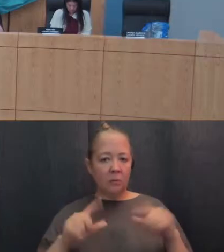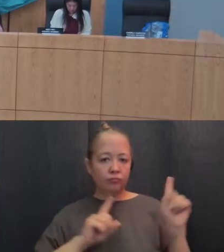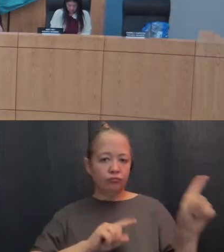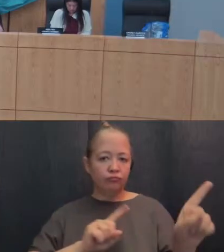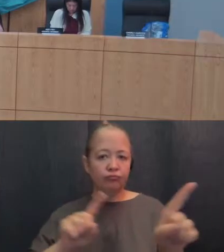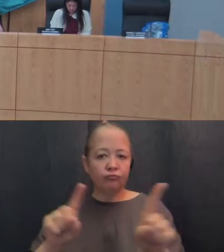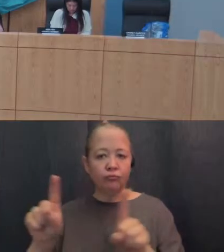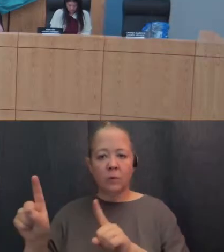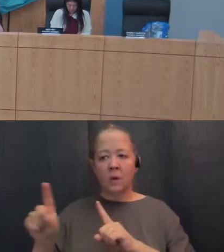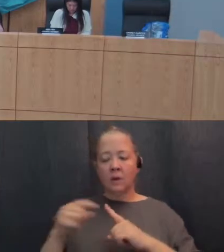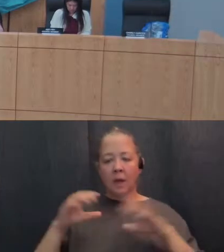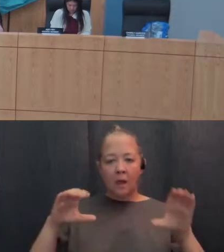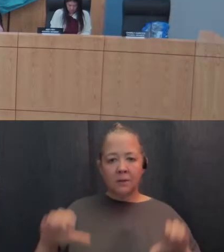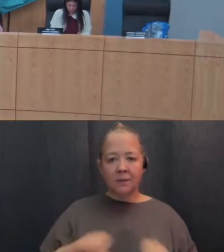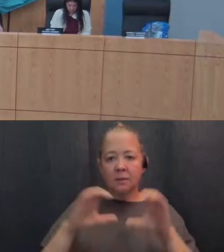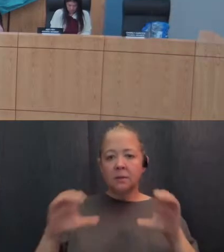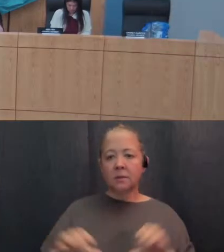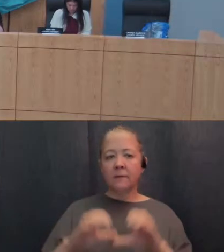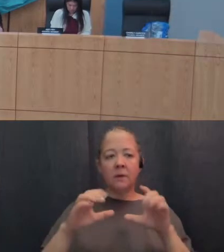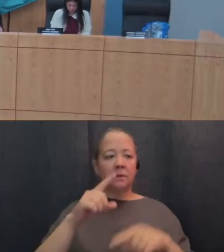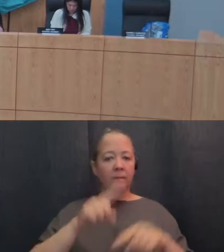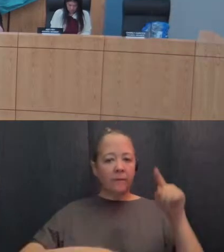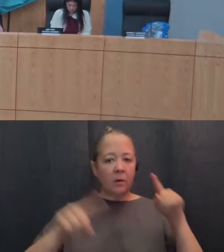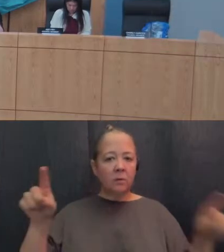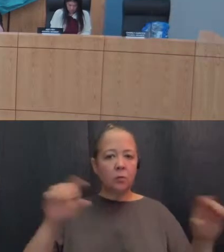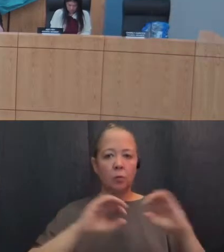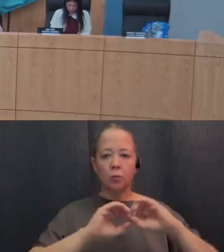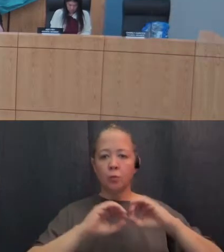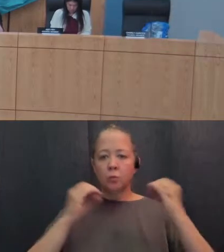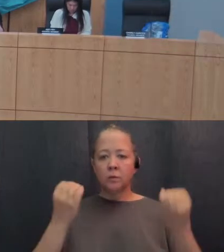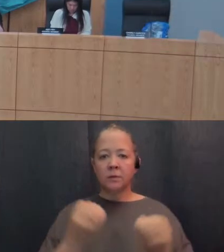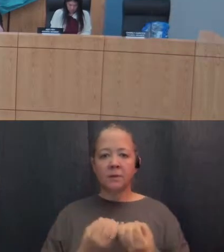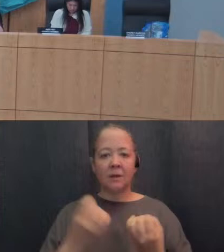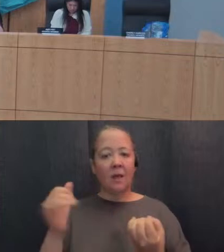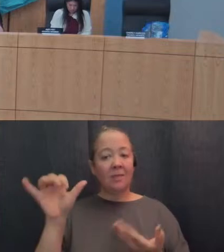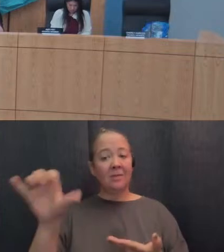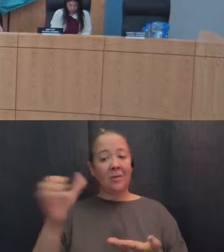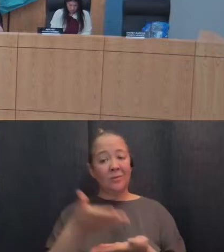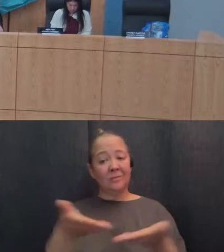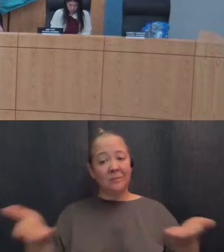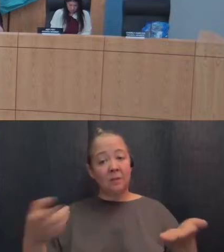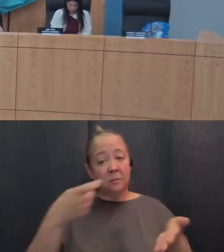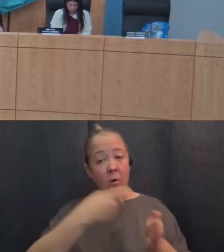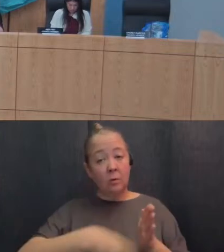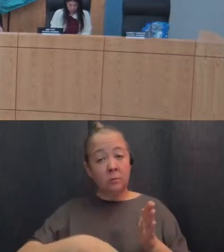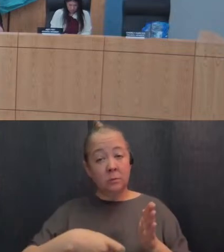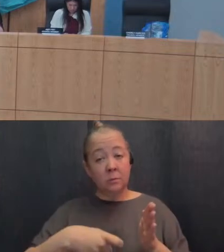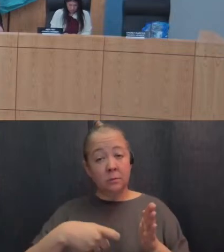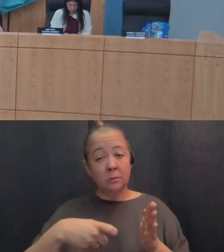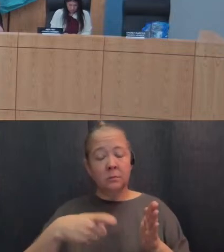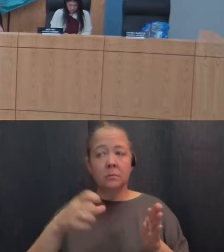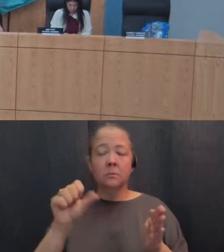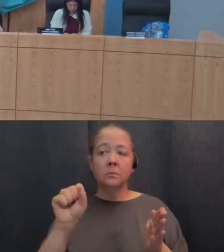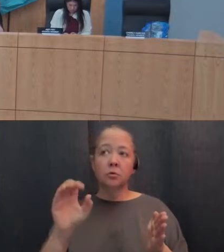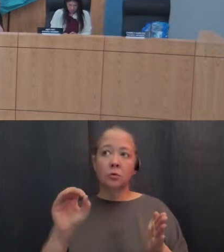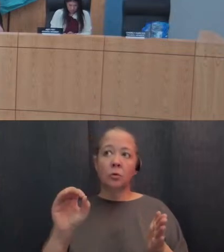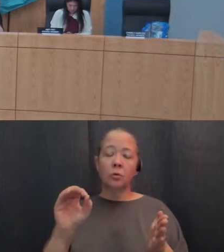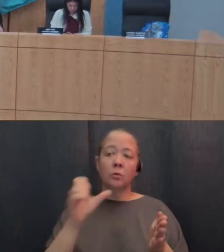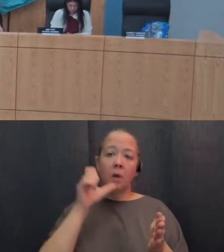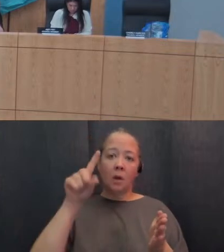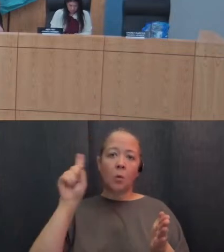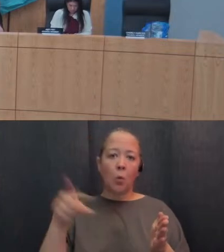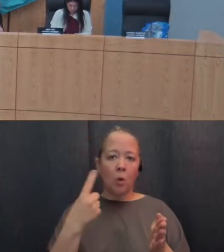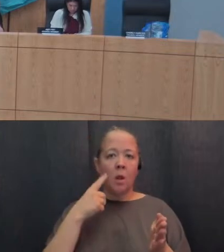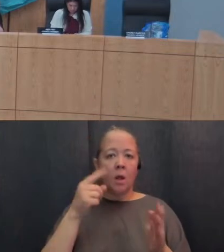resources, the various organizations, that stuff does cost. So with not only looking at the